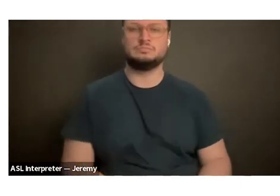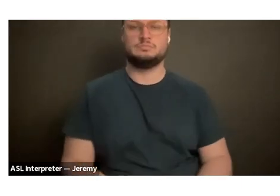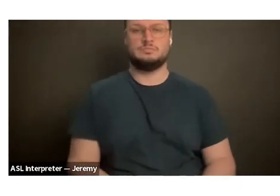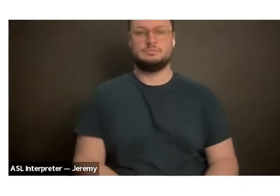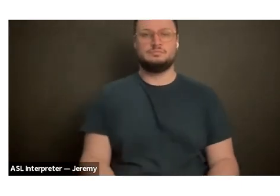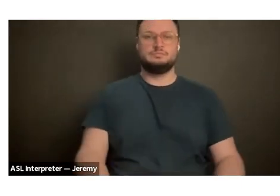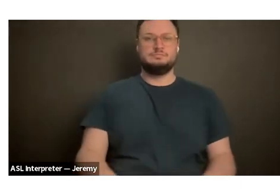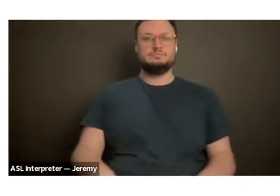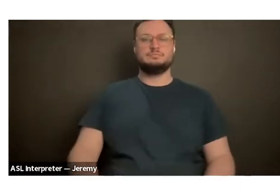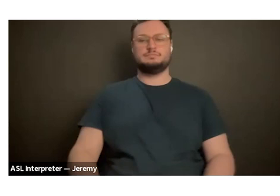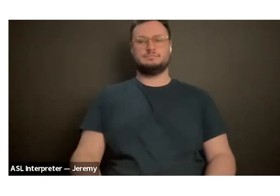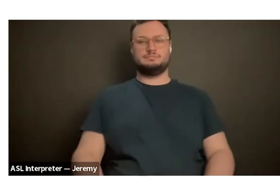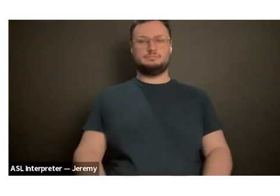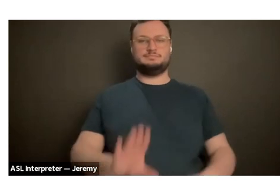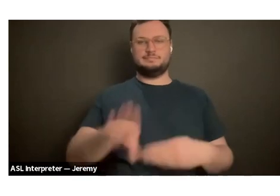And next slide, please.